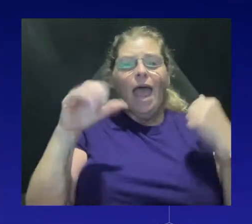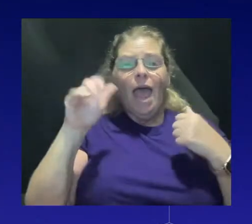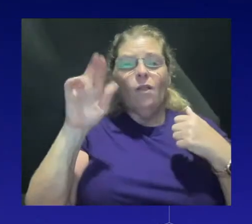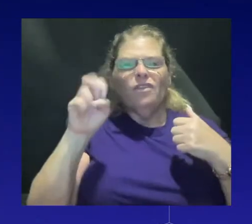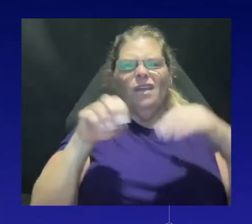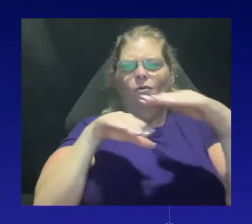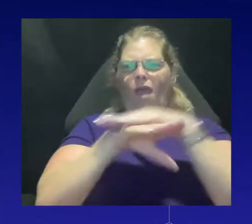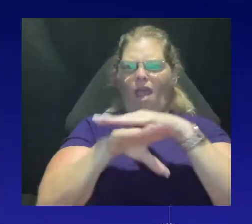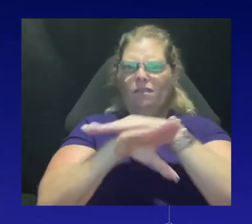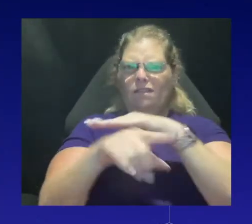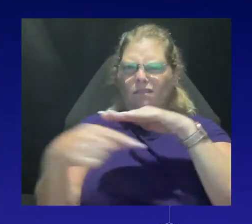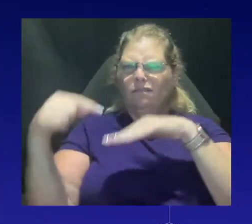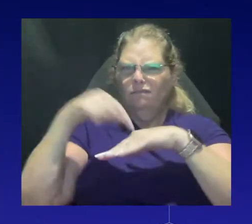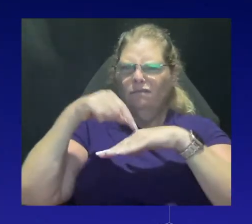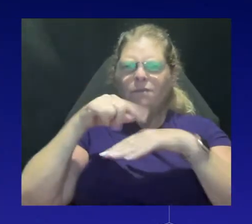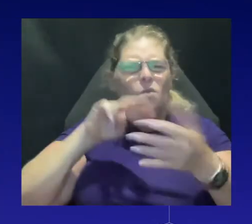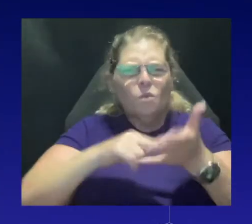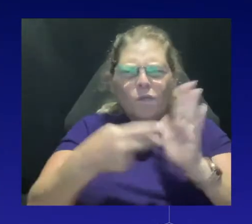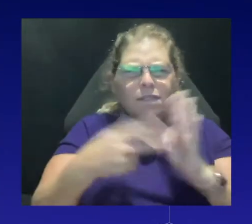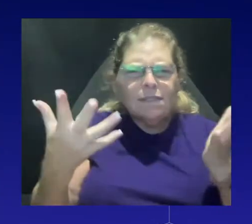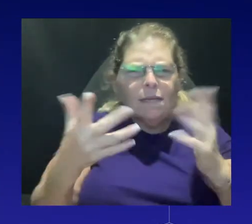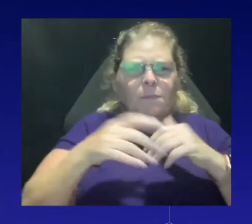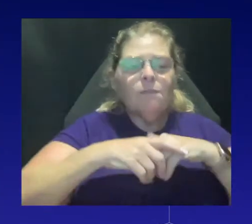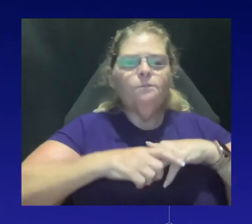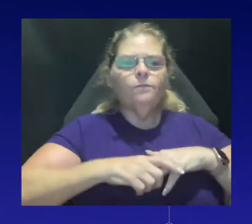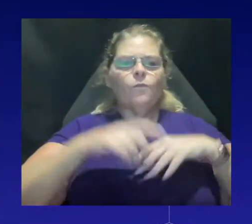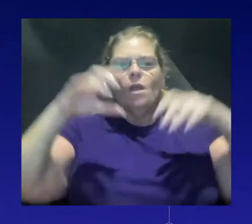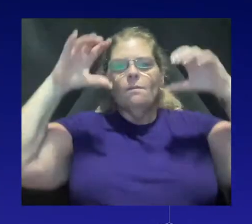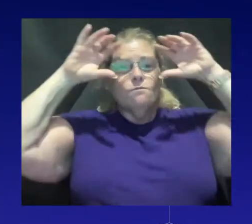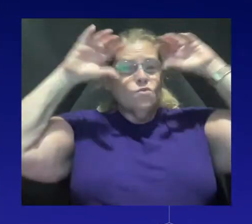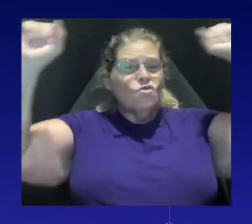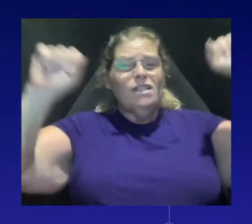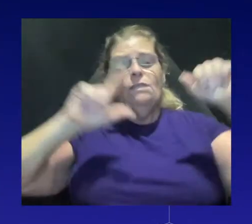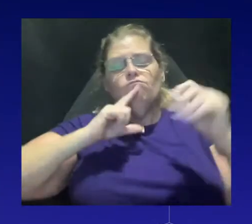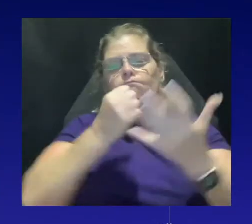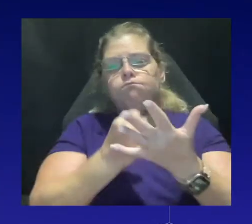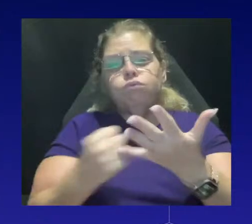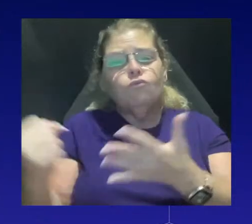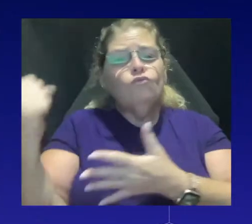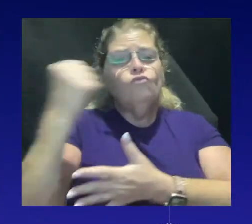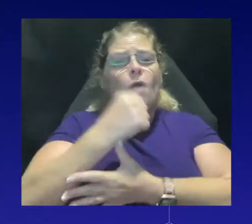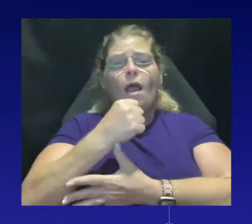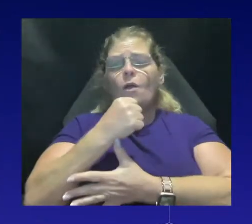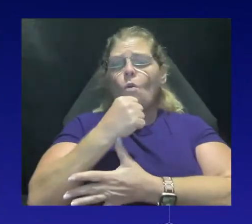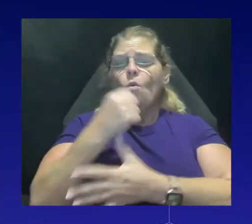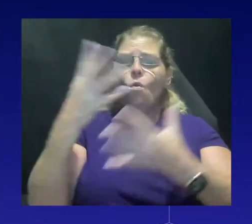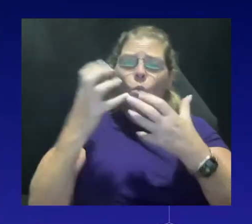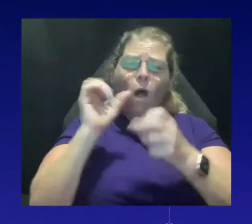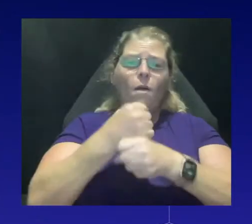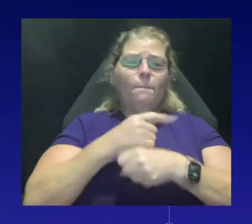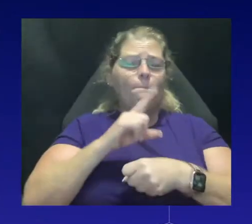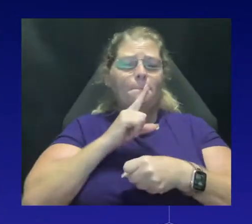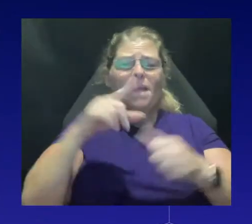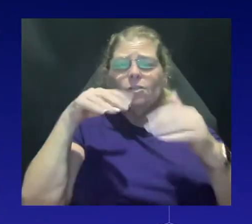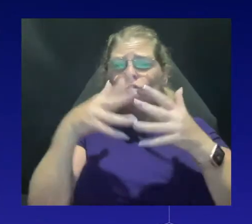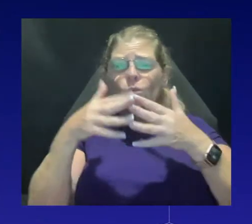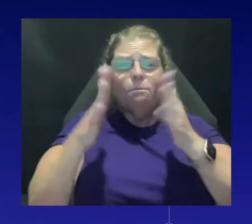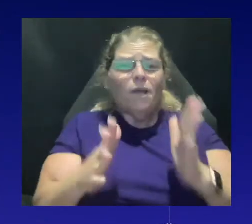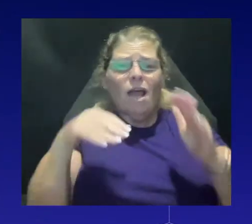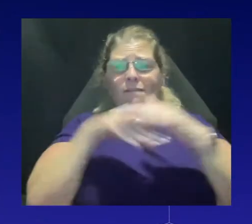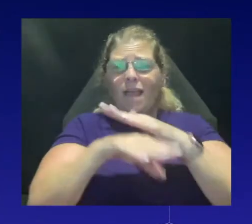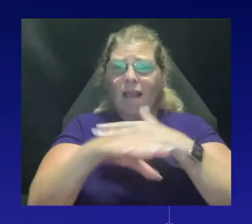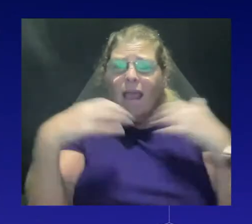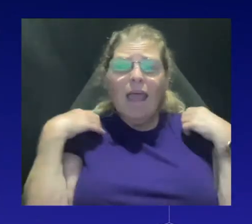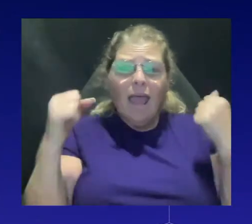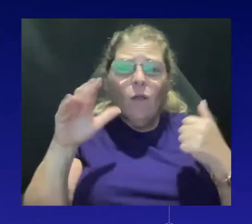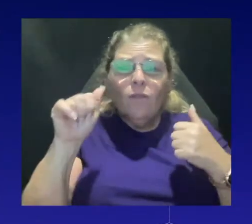means. The president places such a high priority on making sure that Americans have access to the healthcare system and the health that comes with